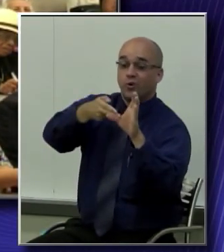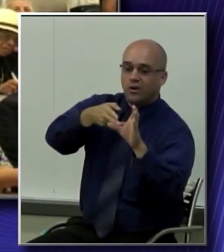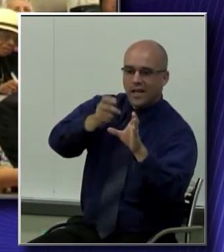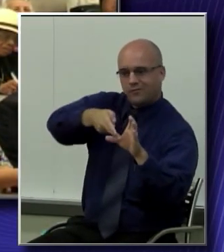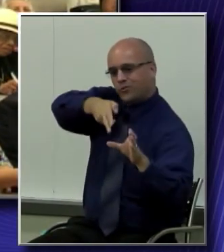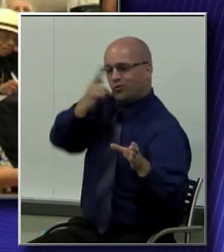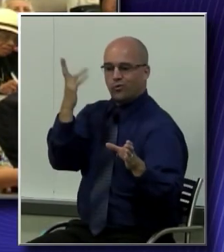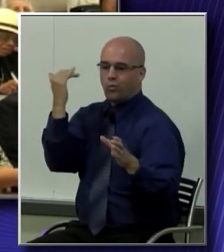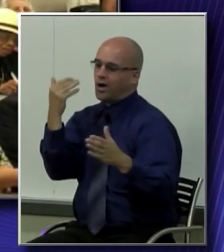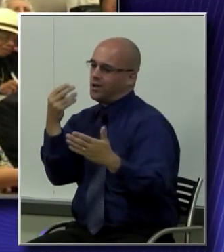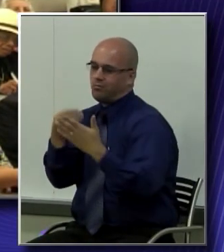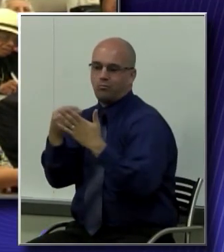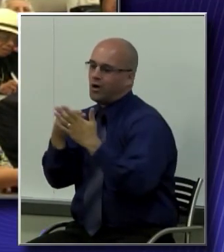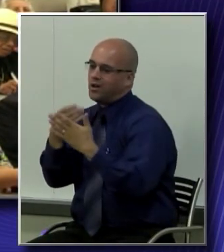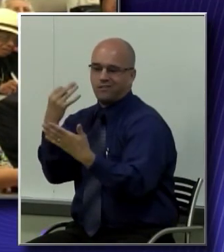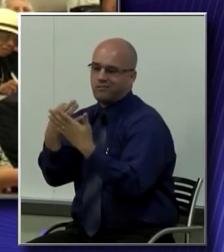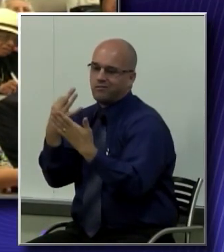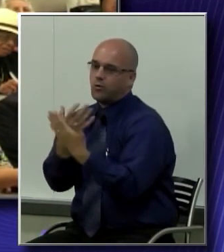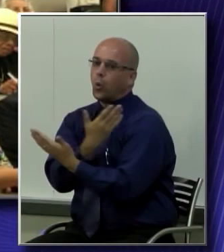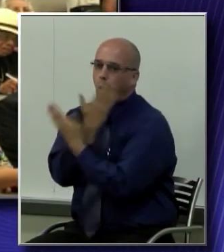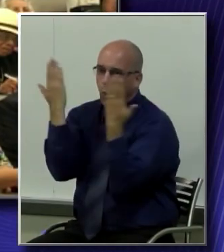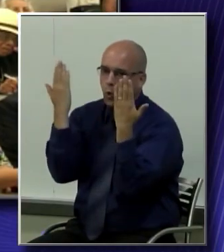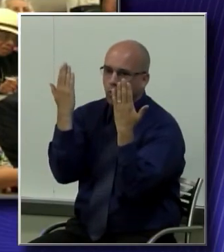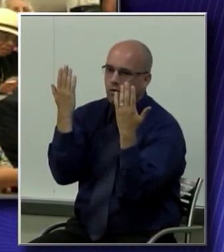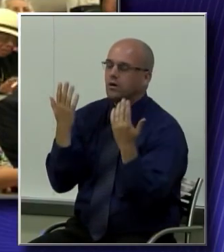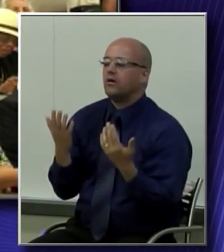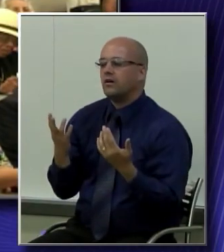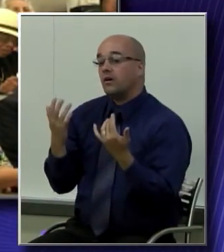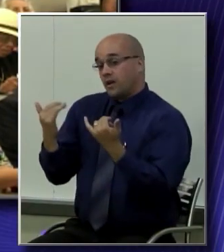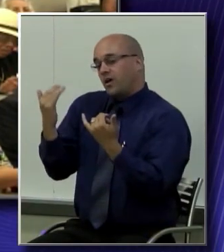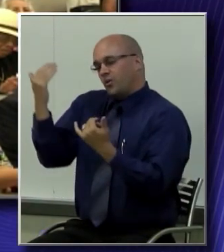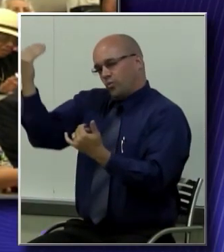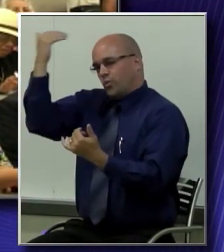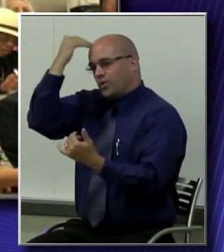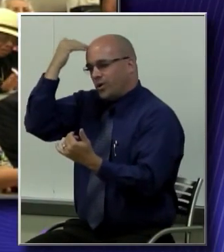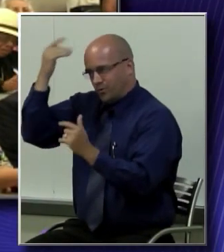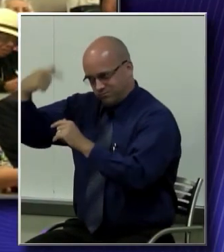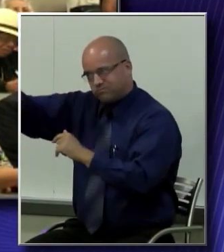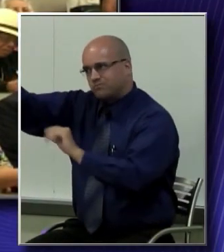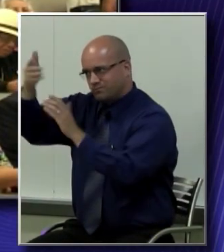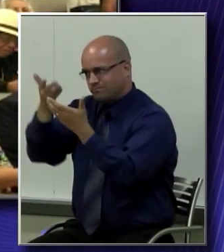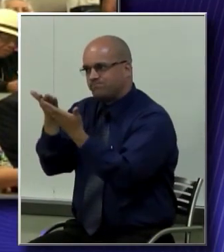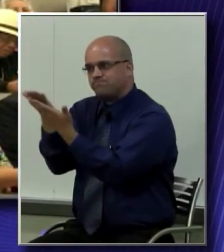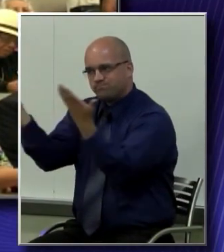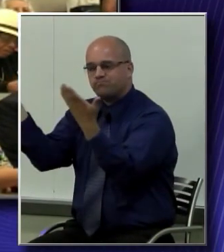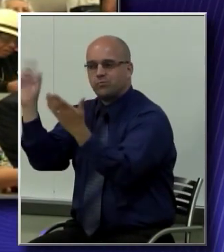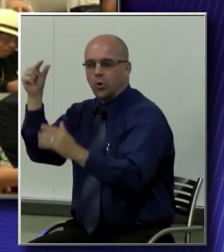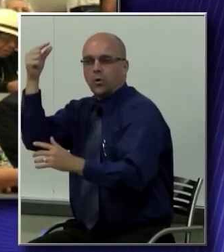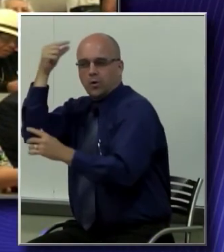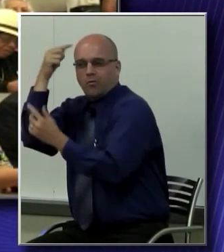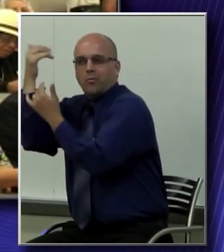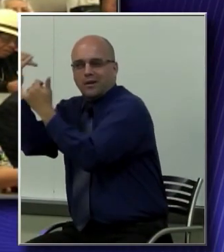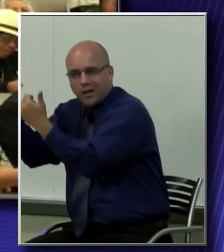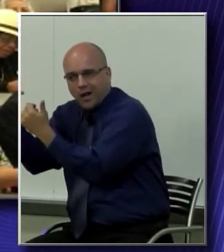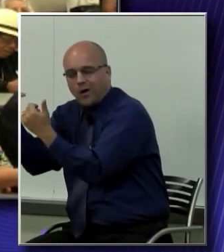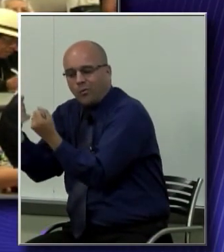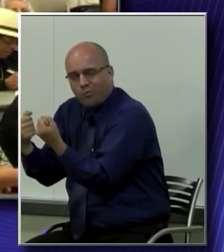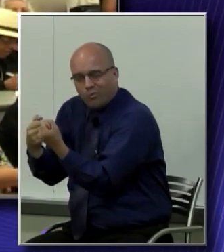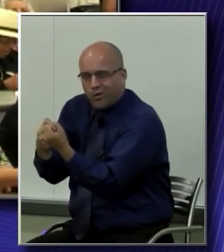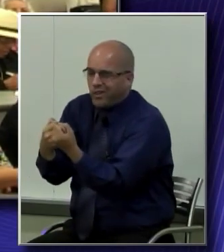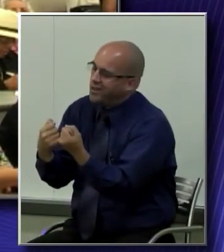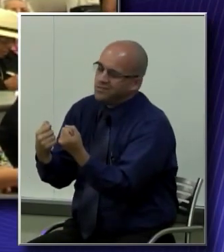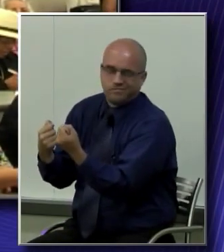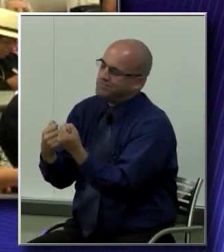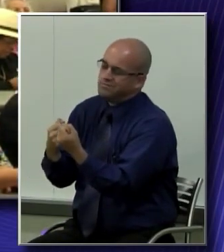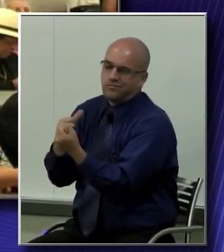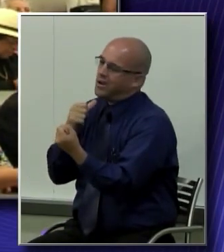anyone in this room would debate that the current General Assembly has not been as protective of that commitment as they used to be. And the fact is, you now